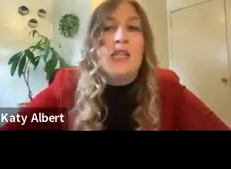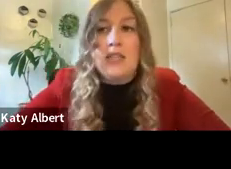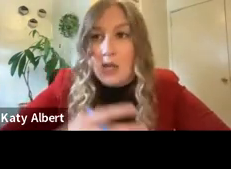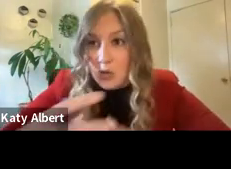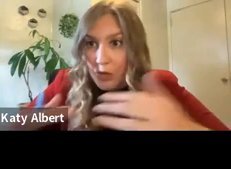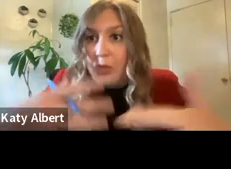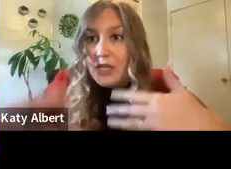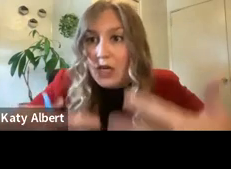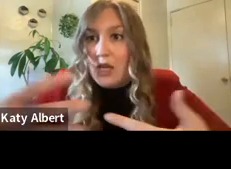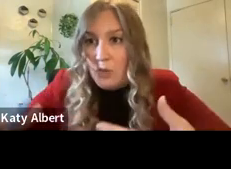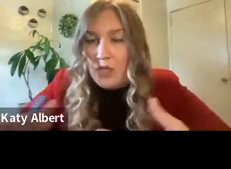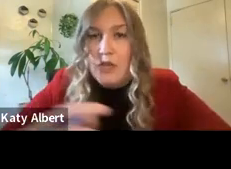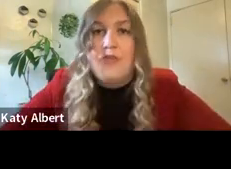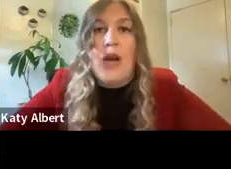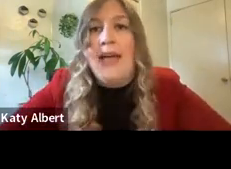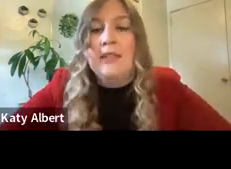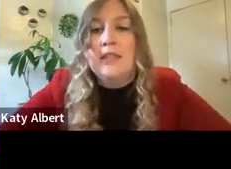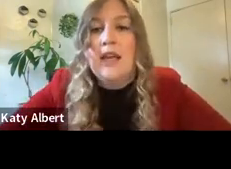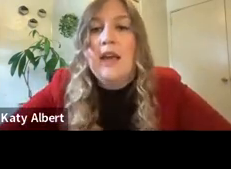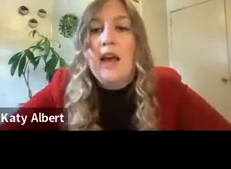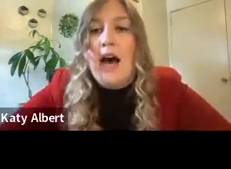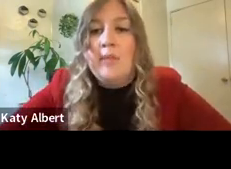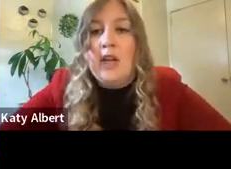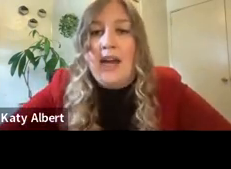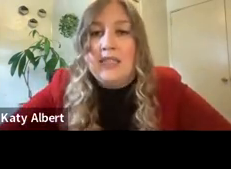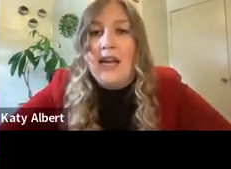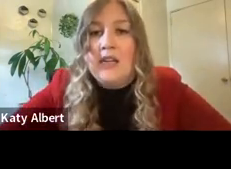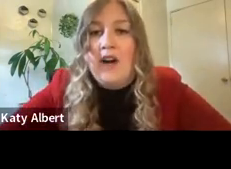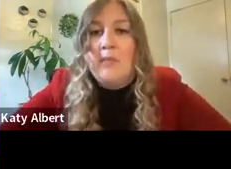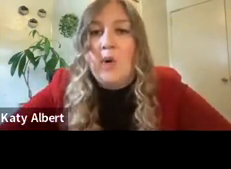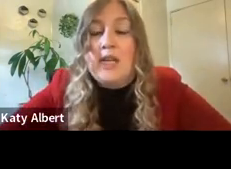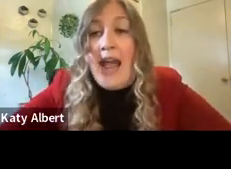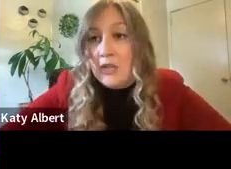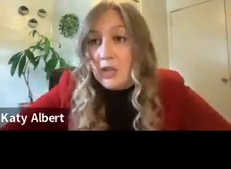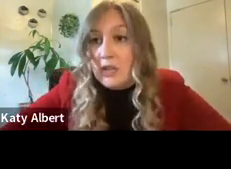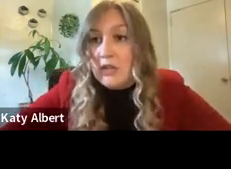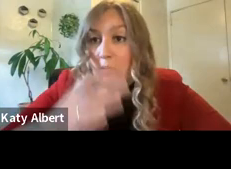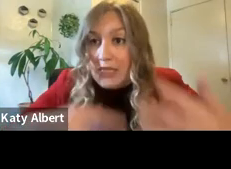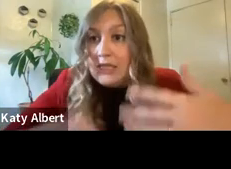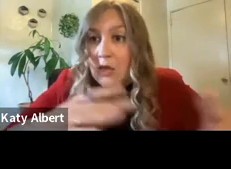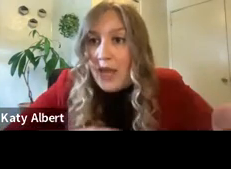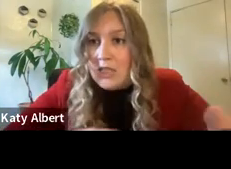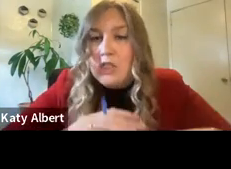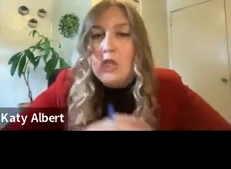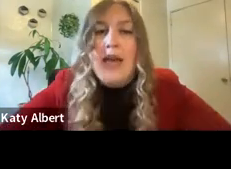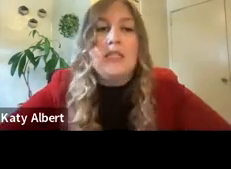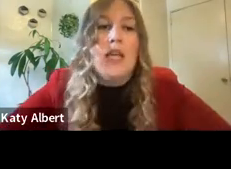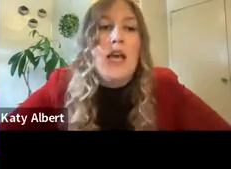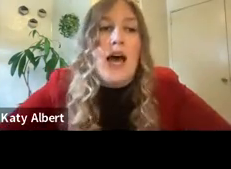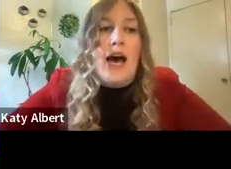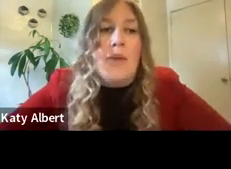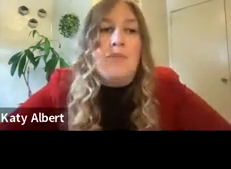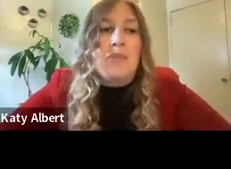your audience in a group that you're in with your friends. You know, that's kind of a more natural, easy way to do